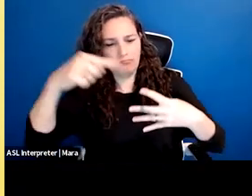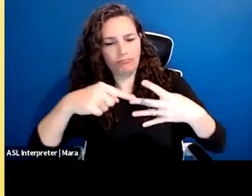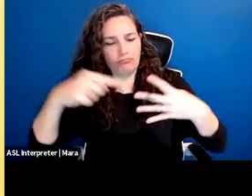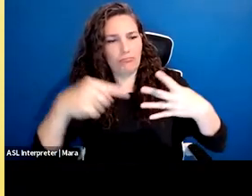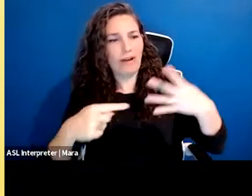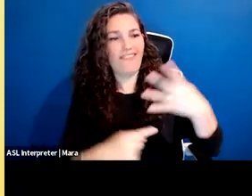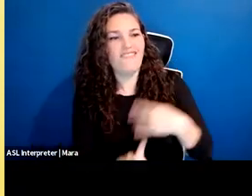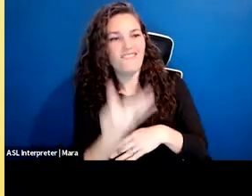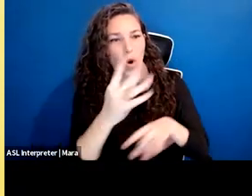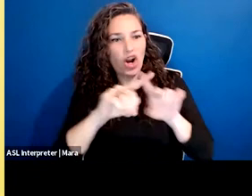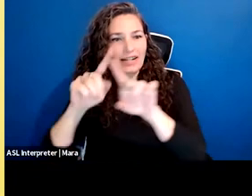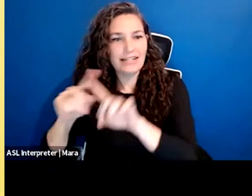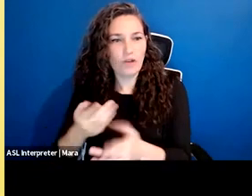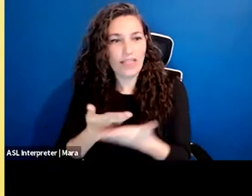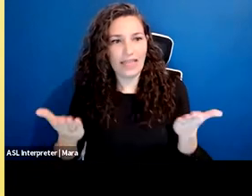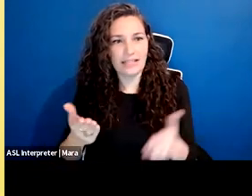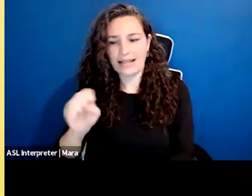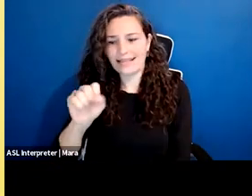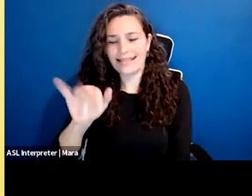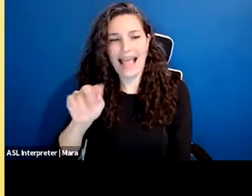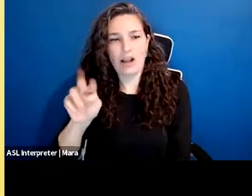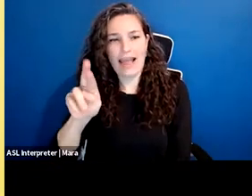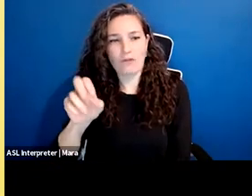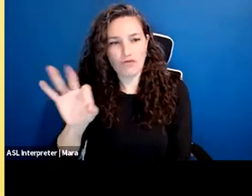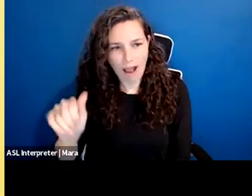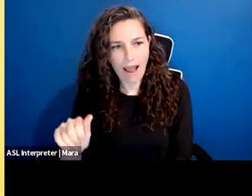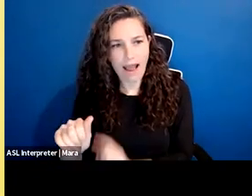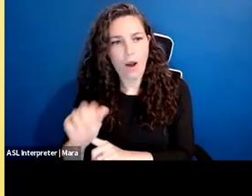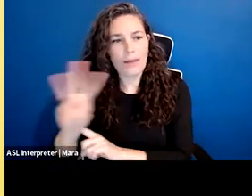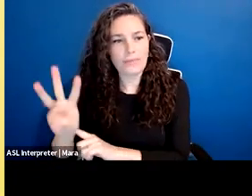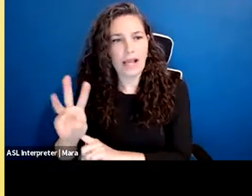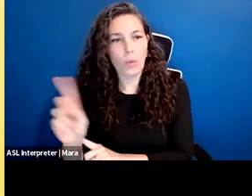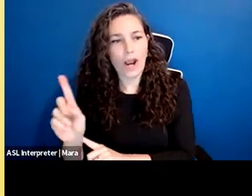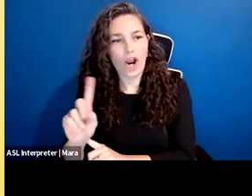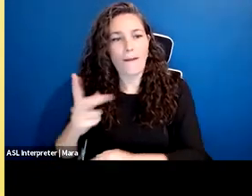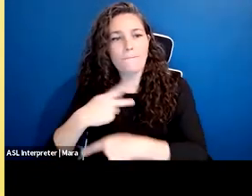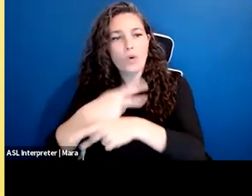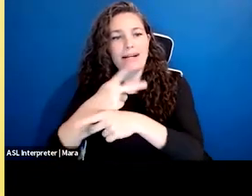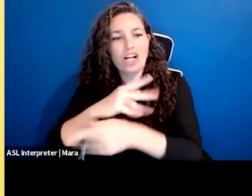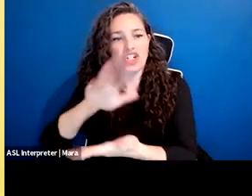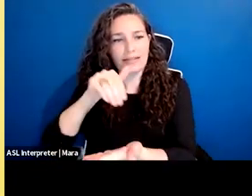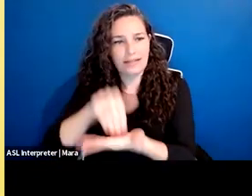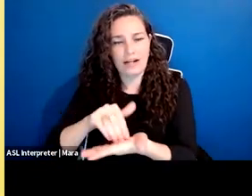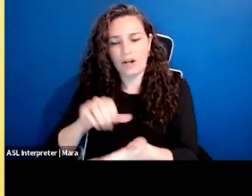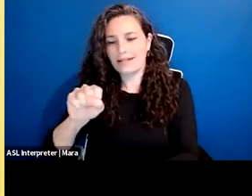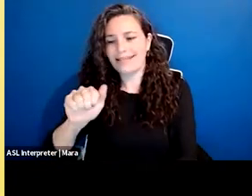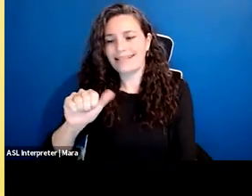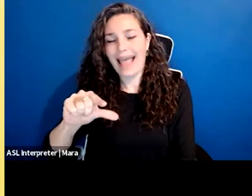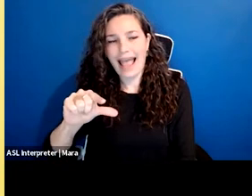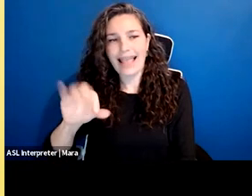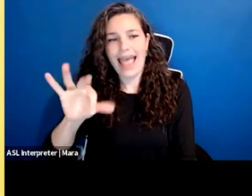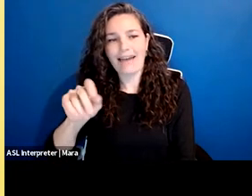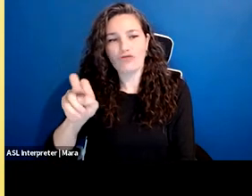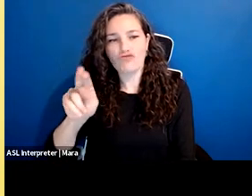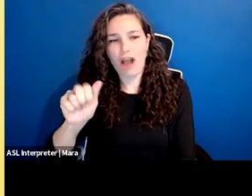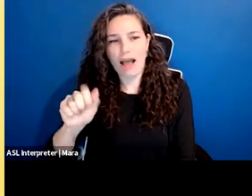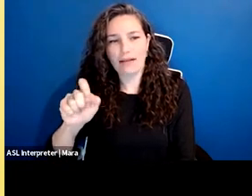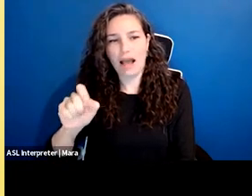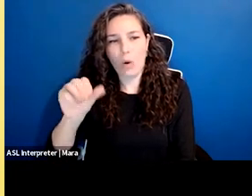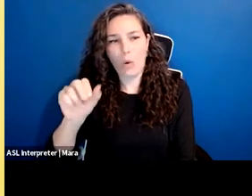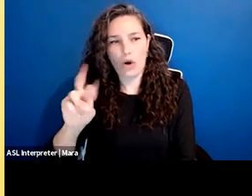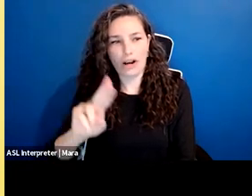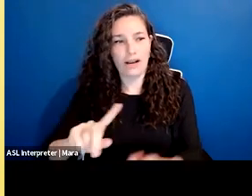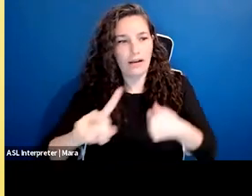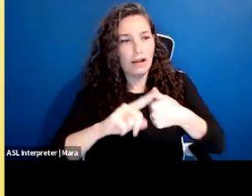SAG-AFTRA website. All of these can be found at the production center at sagaftra.org. First, you have the 2014